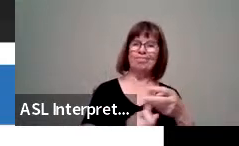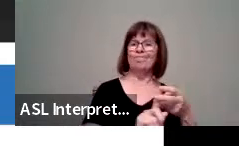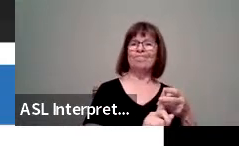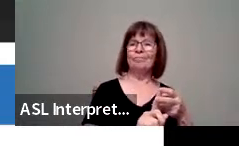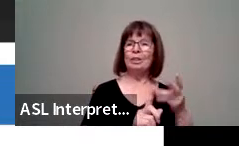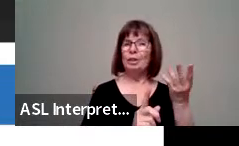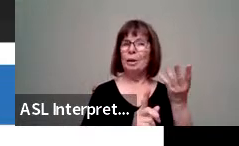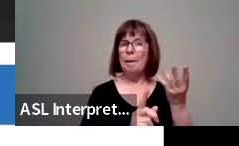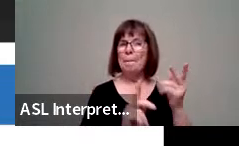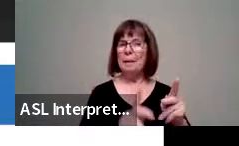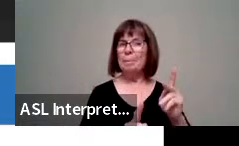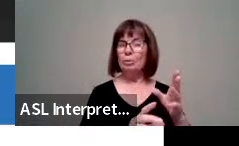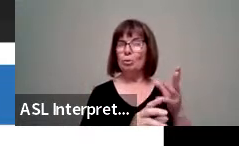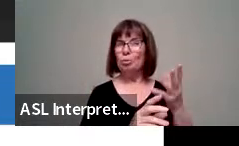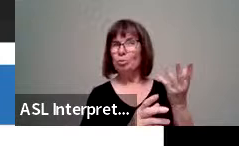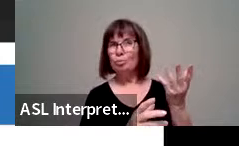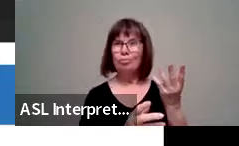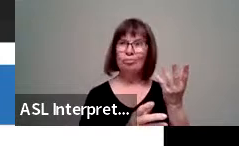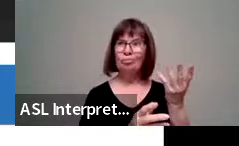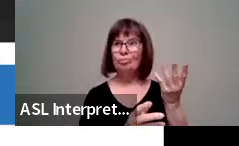to